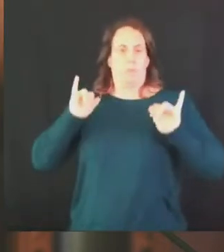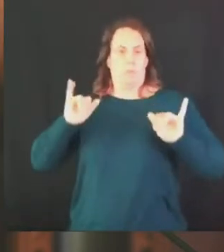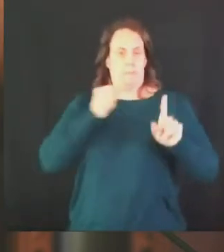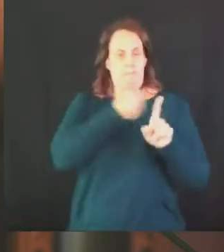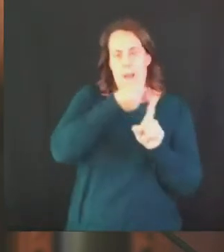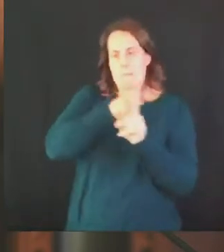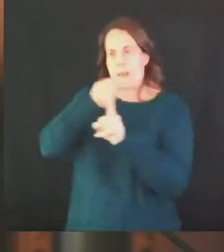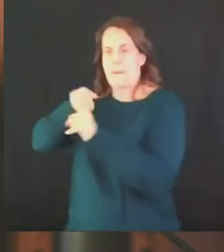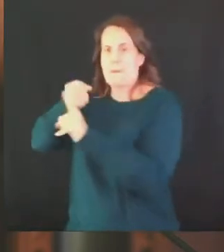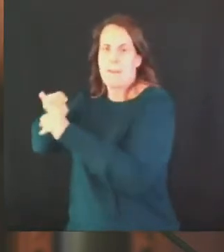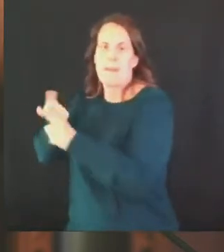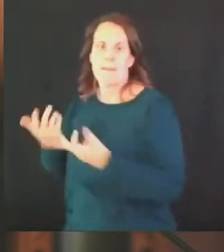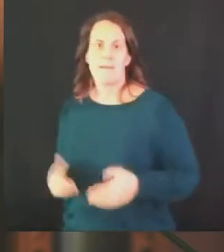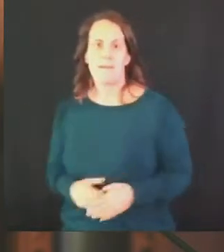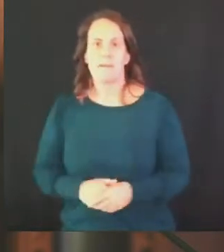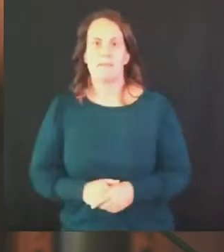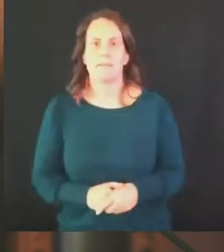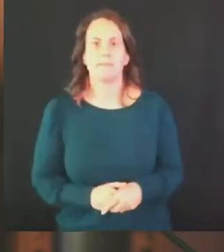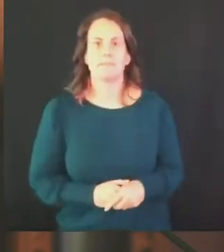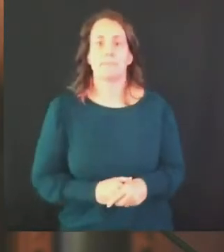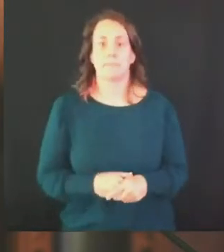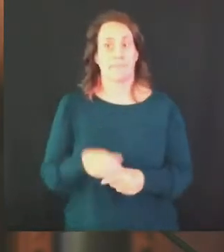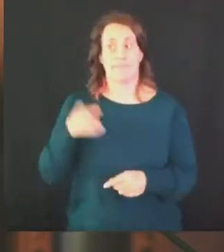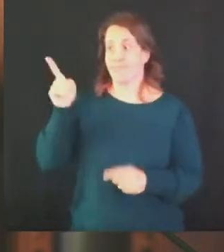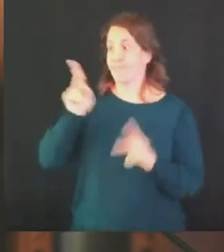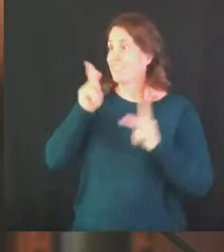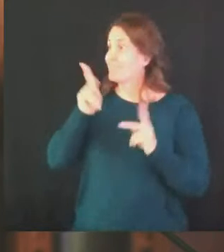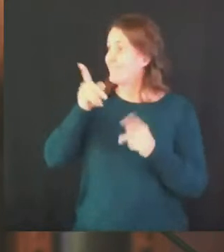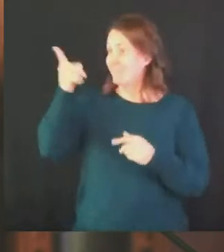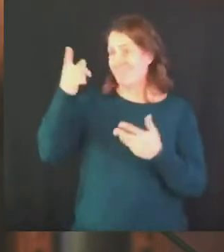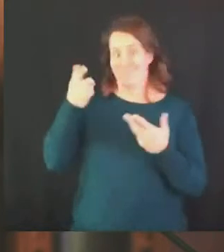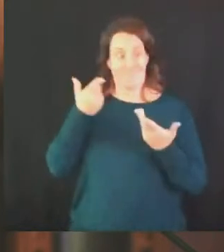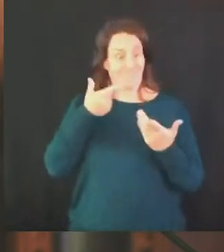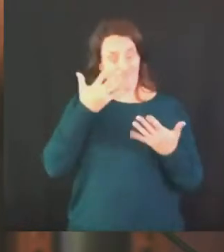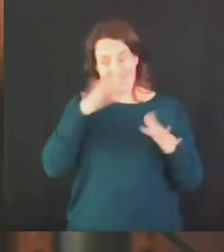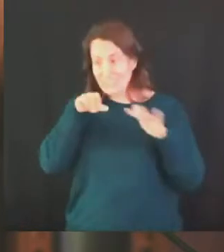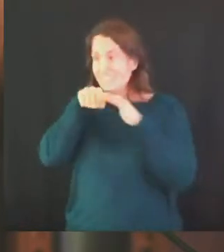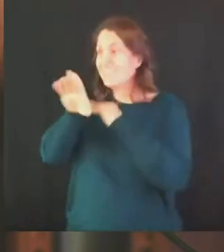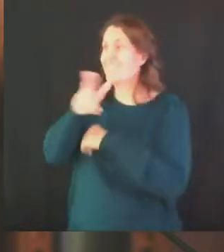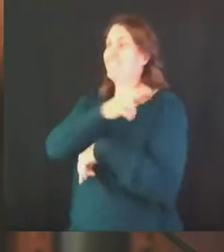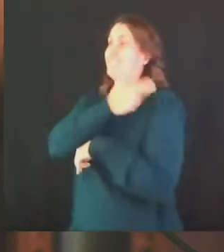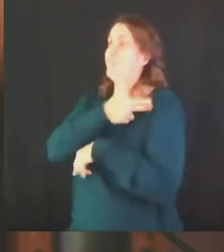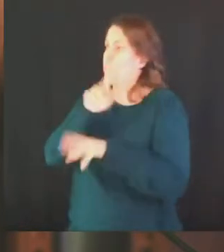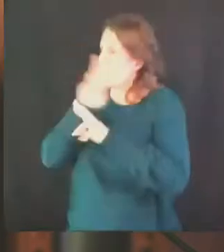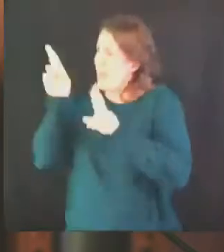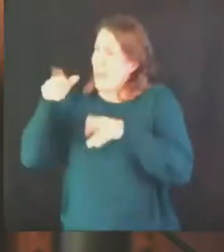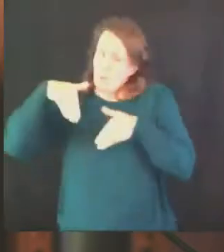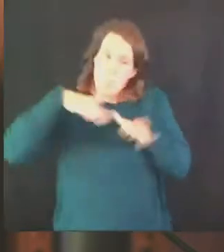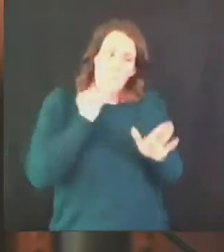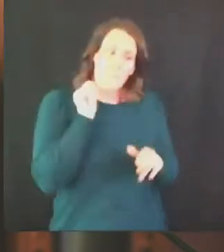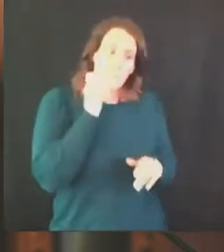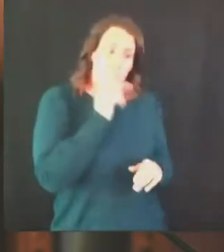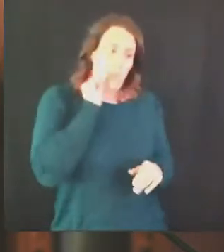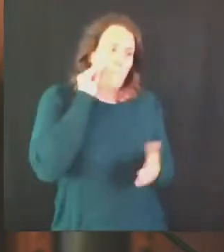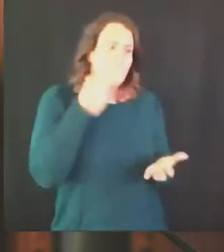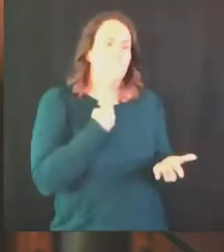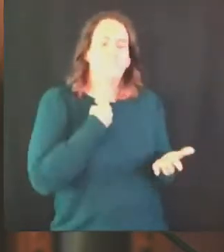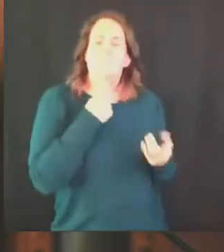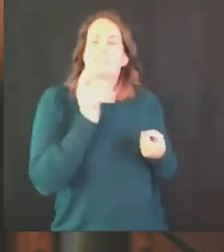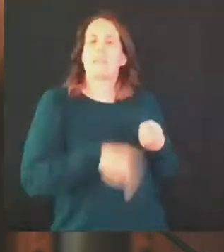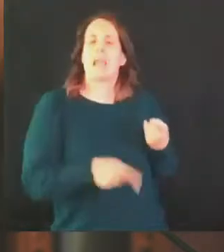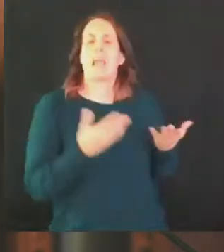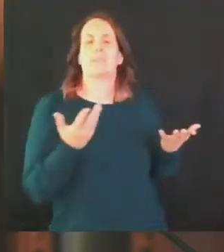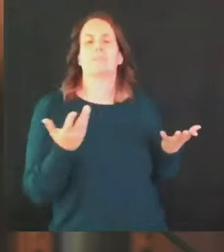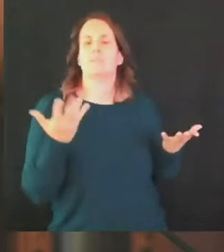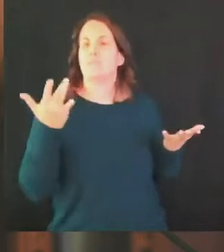and looking for solutions that will allow us to continue to move patients who no longer need hospital level of